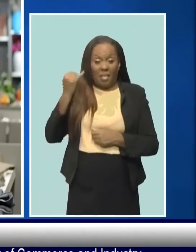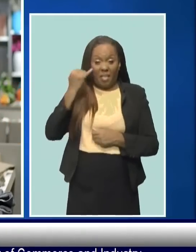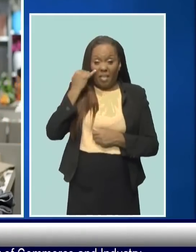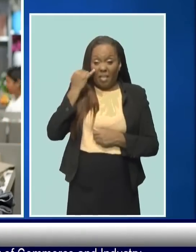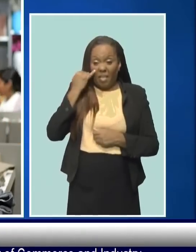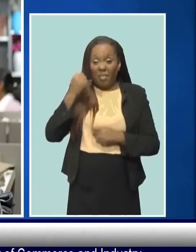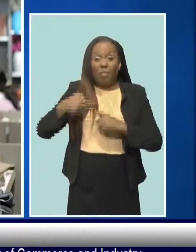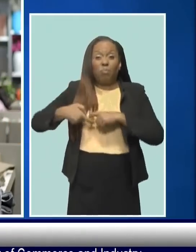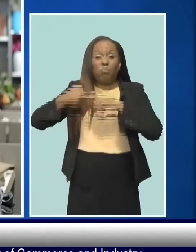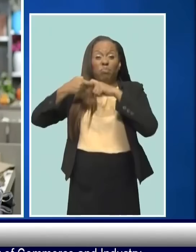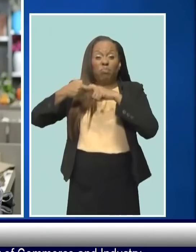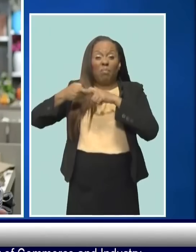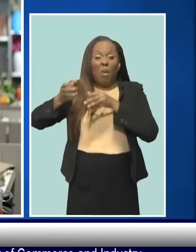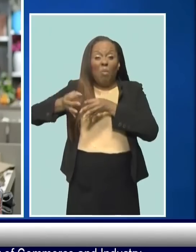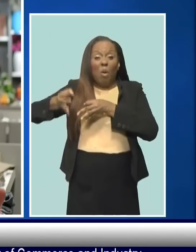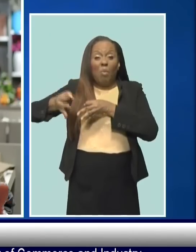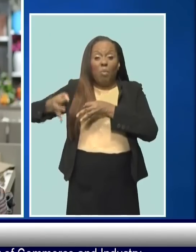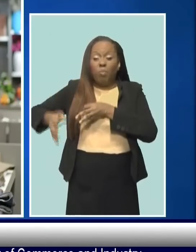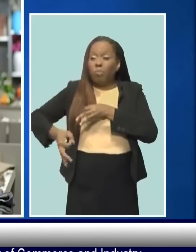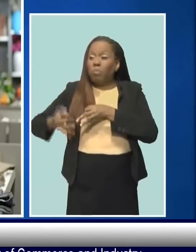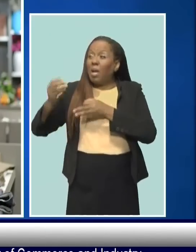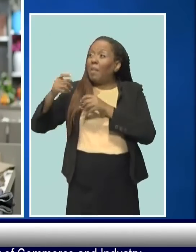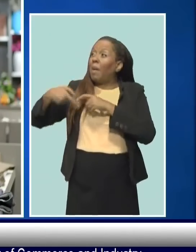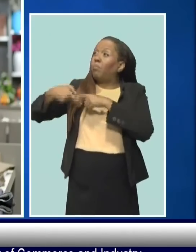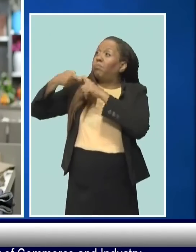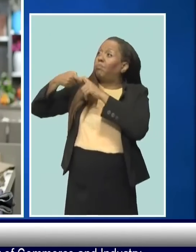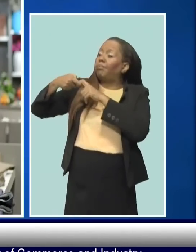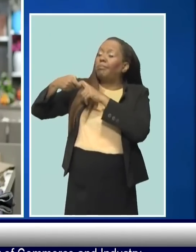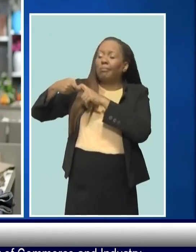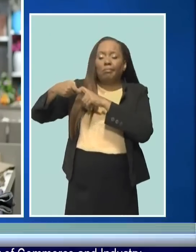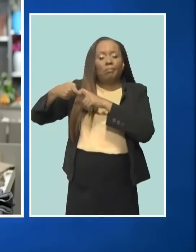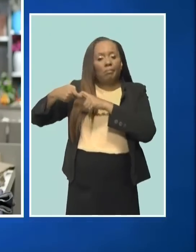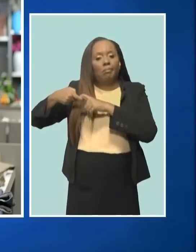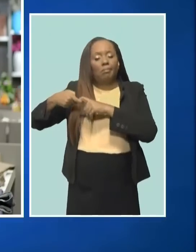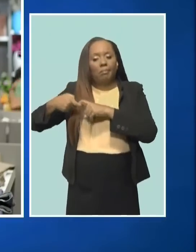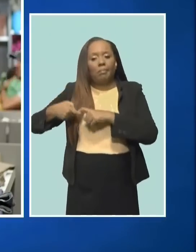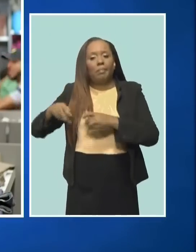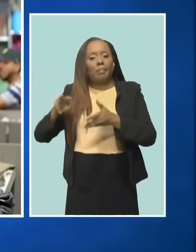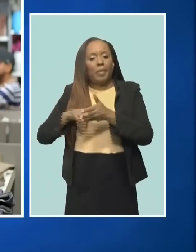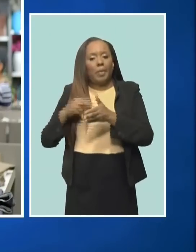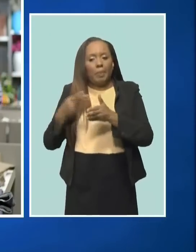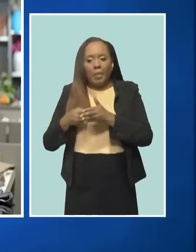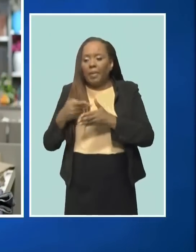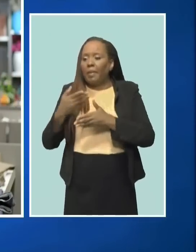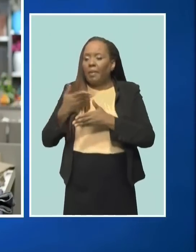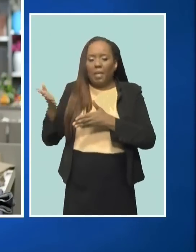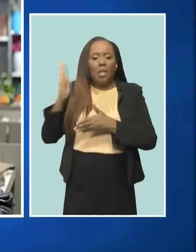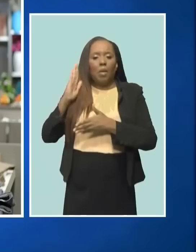consumer. I think the buyers in Barbados are and have been savvy enough to make sure that they